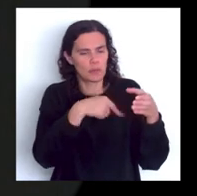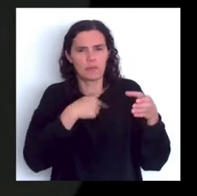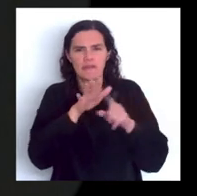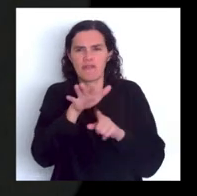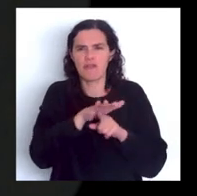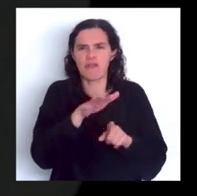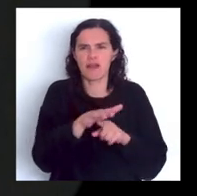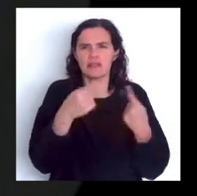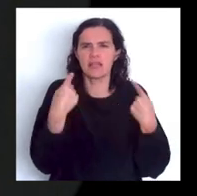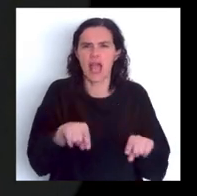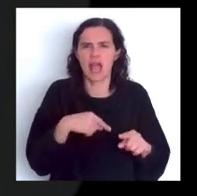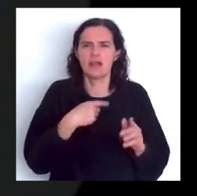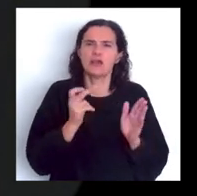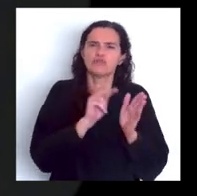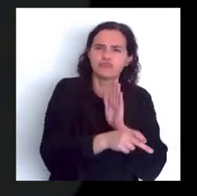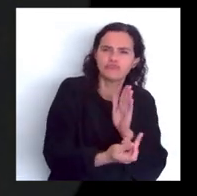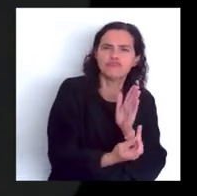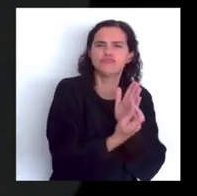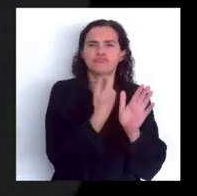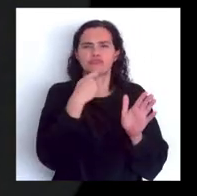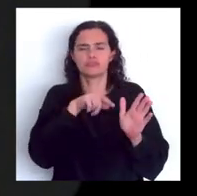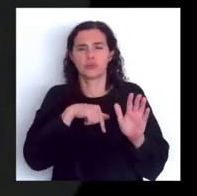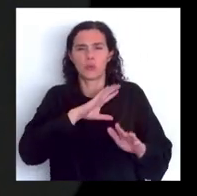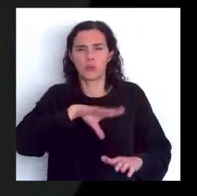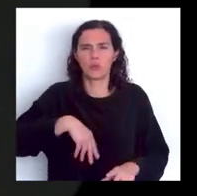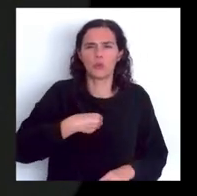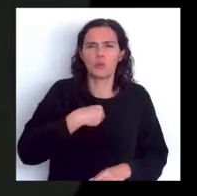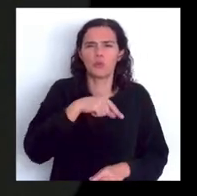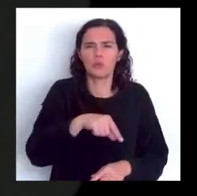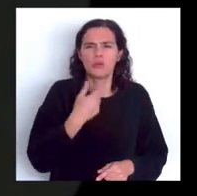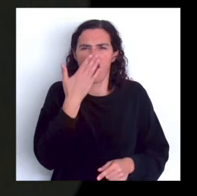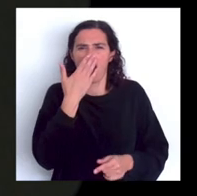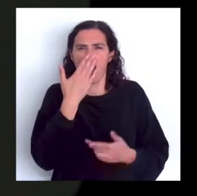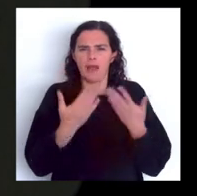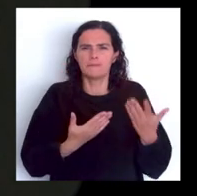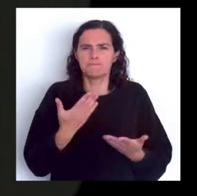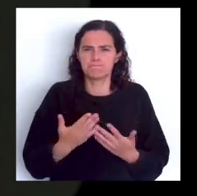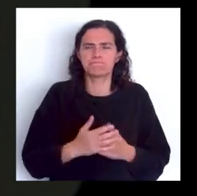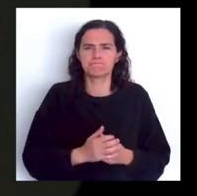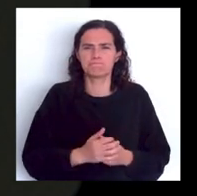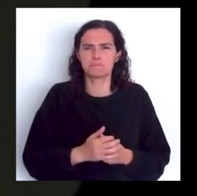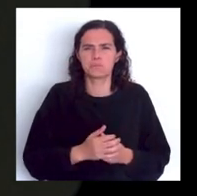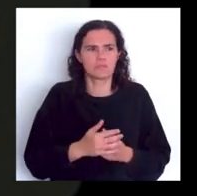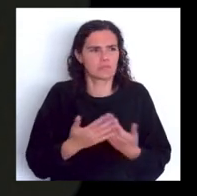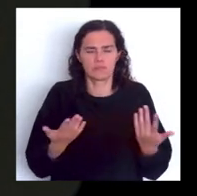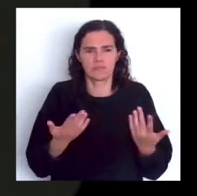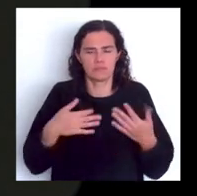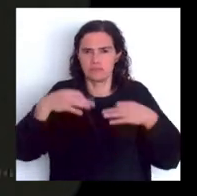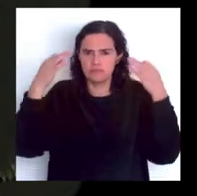some influence, living, entering, acting in a world that seems to